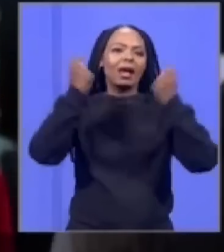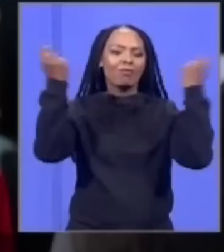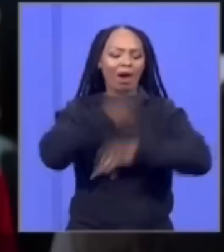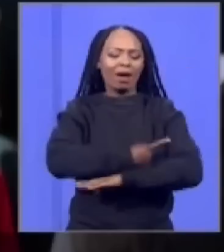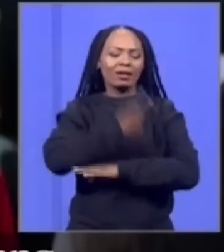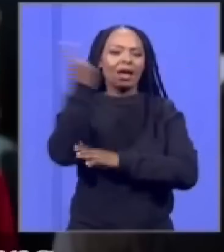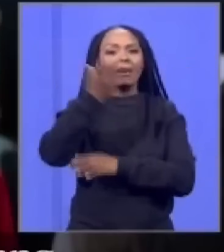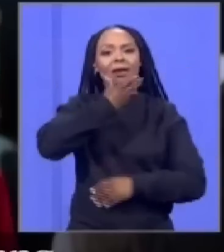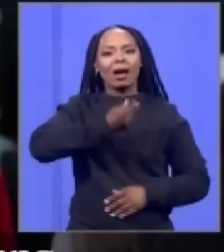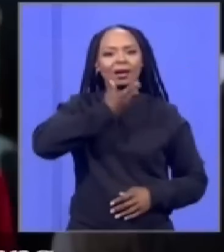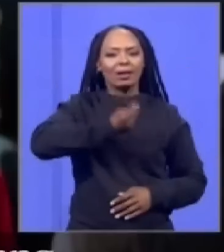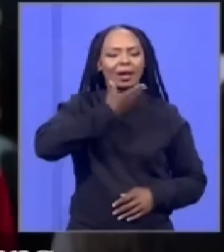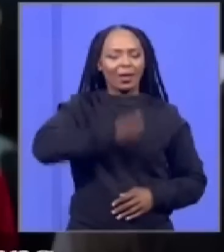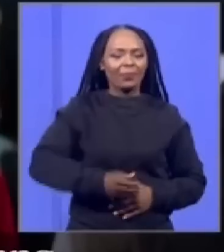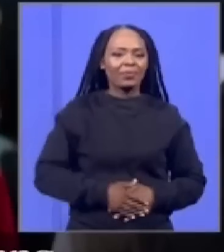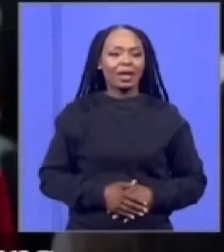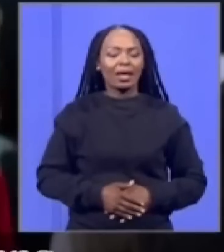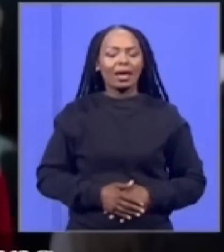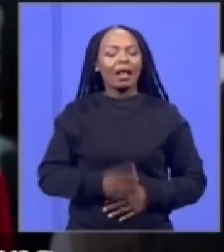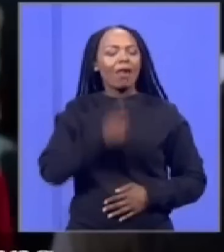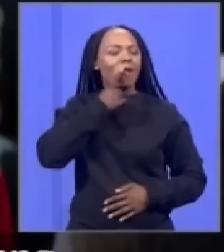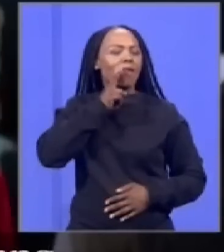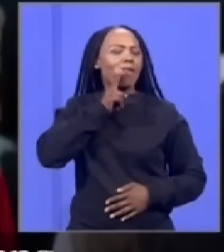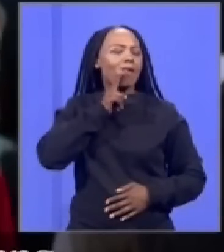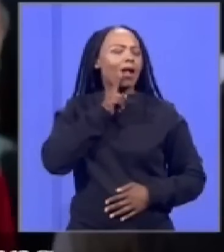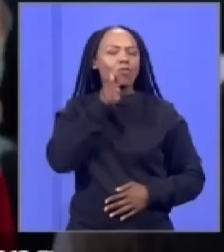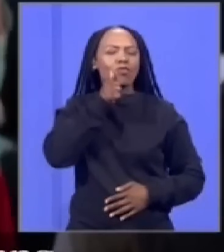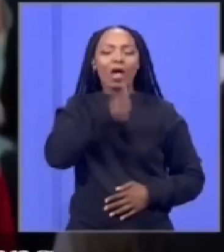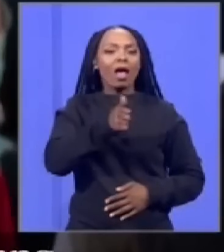Christmas. Dijo di monate